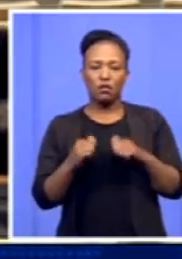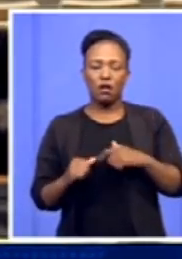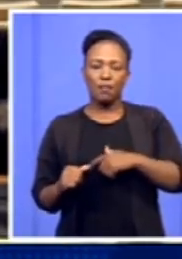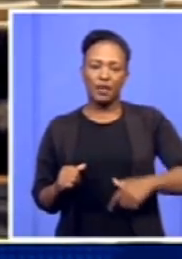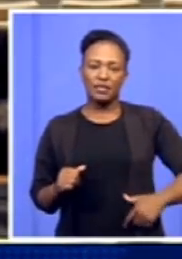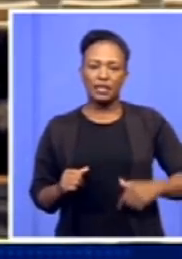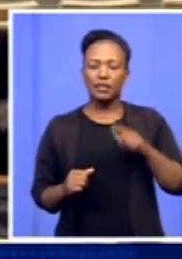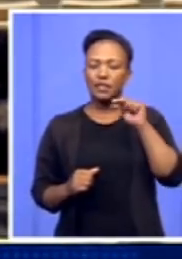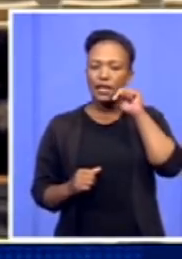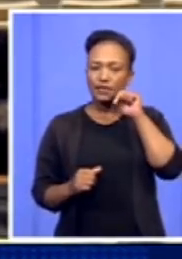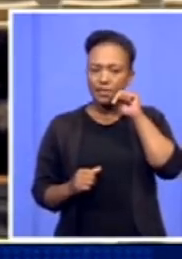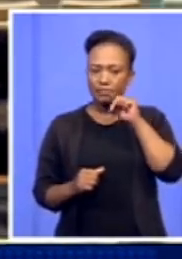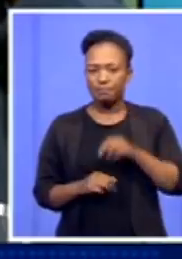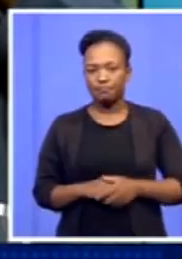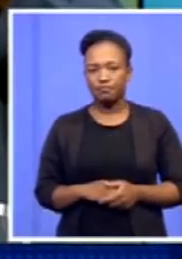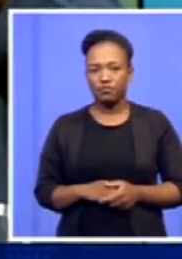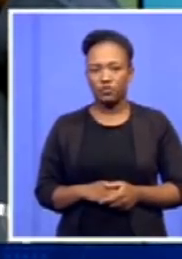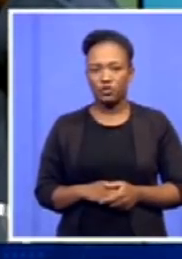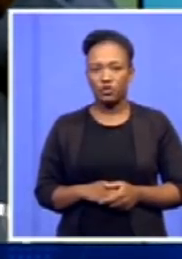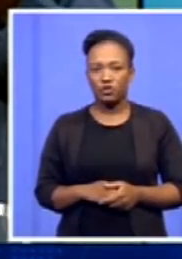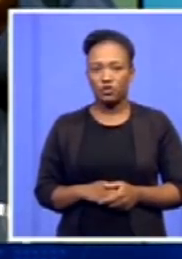Your Excellencies, ladies and gentlemen,